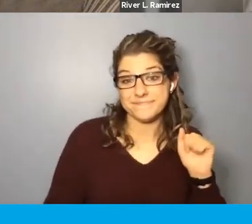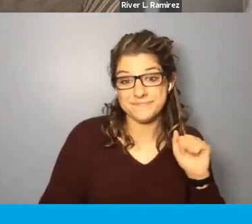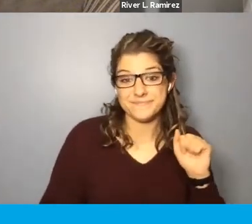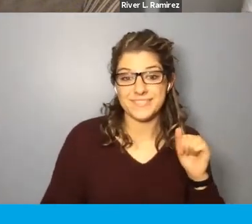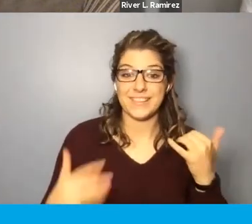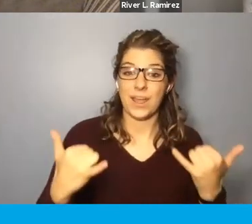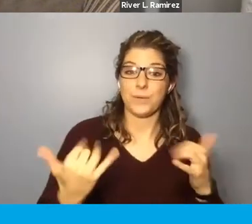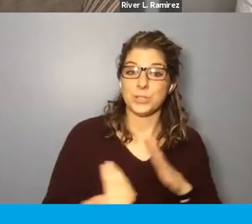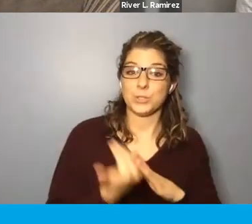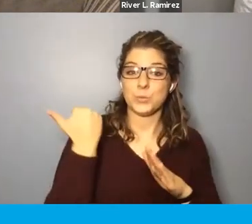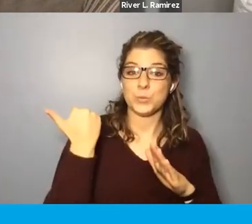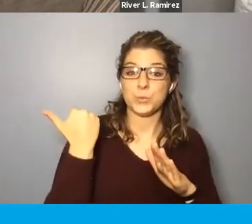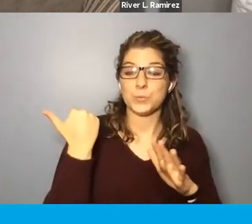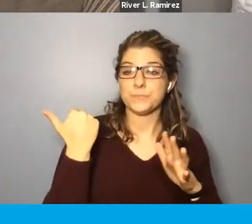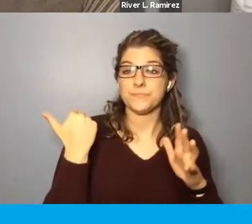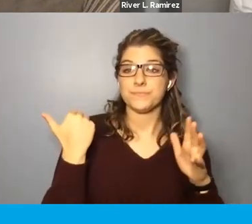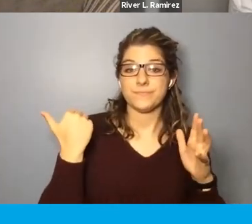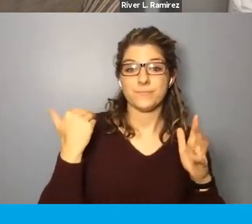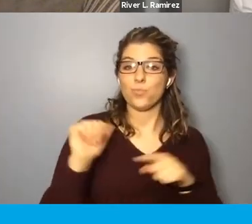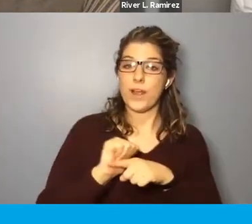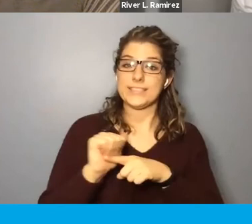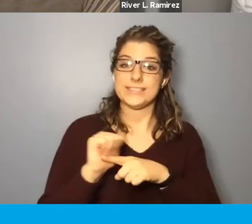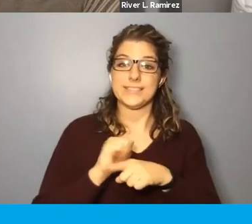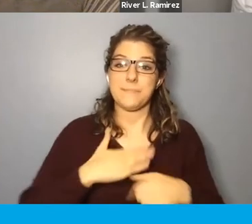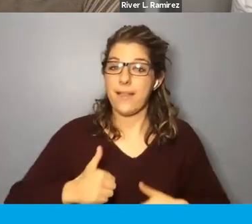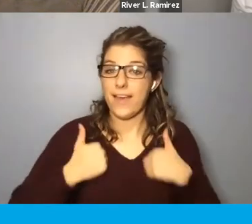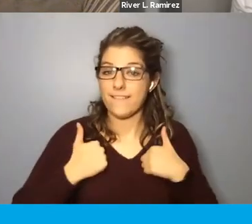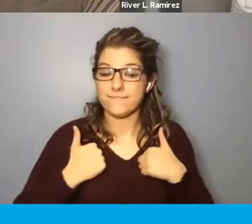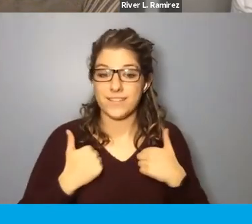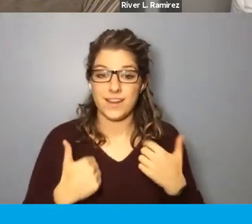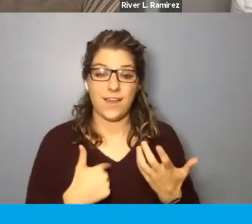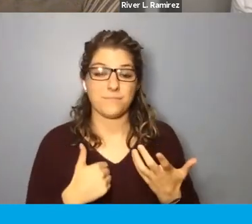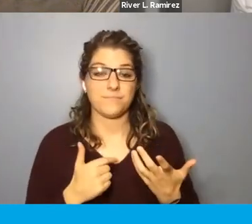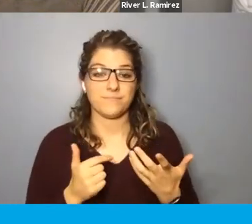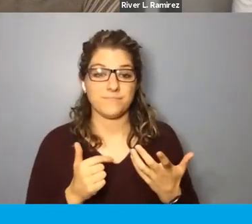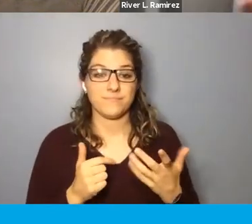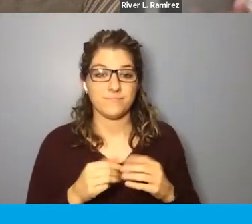a new practice in my life that